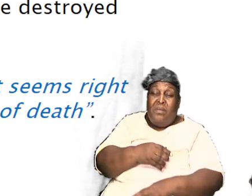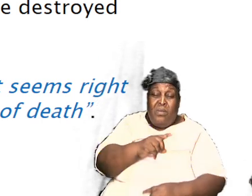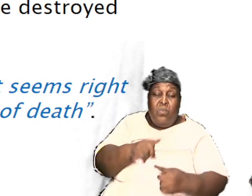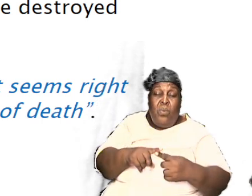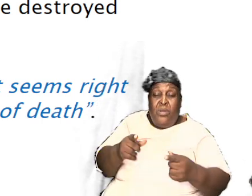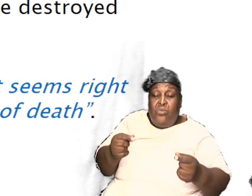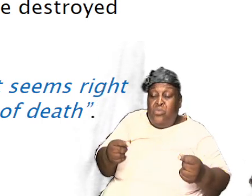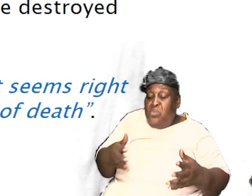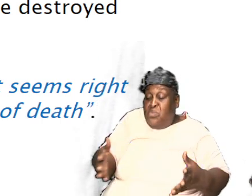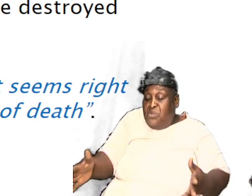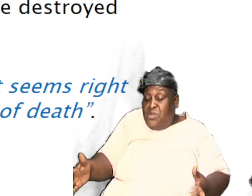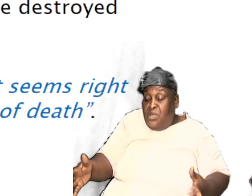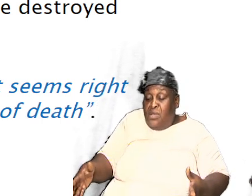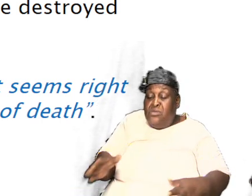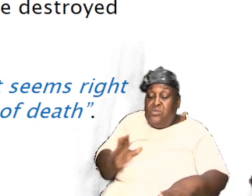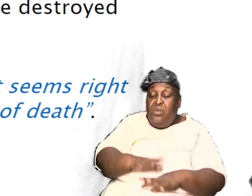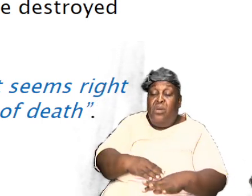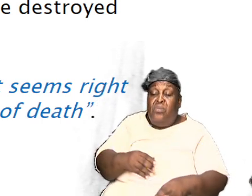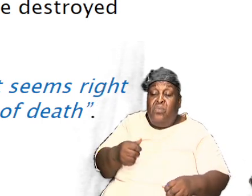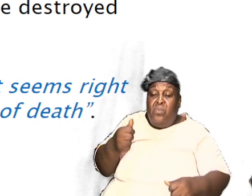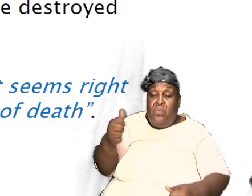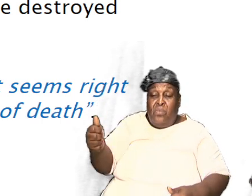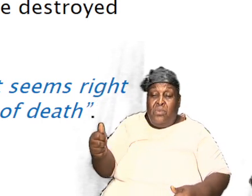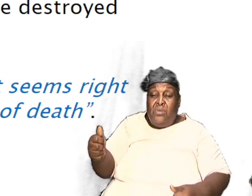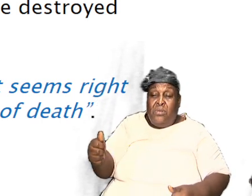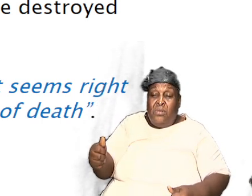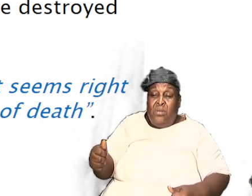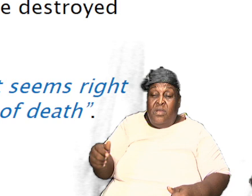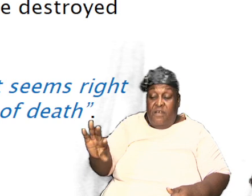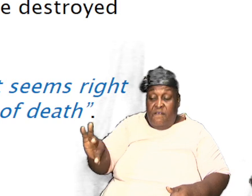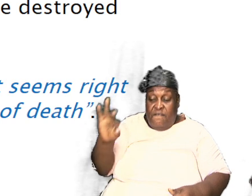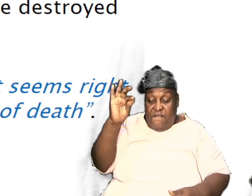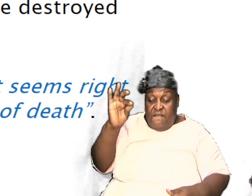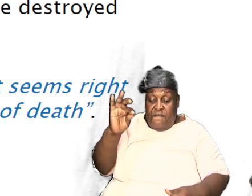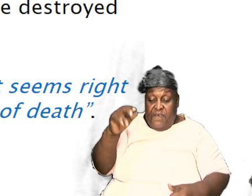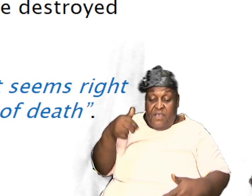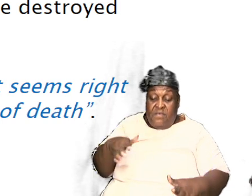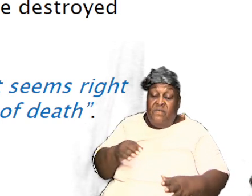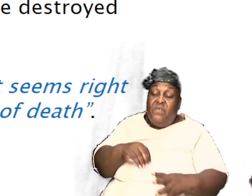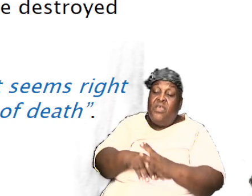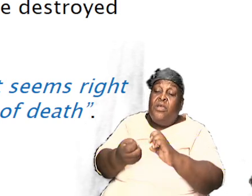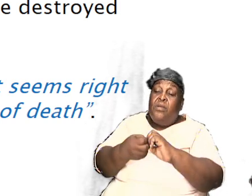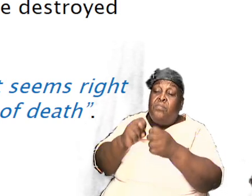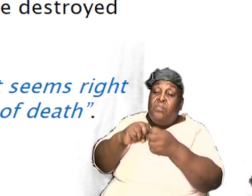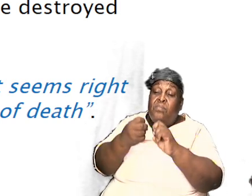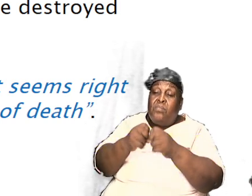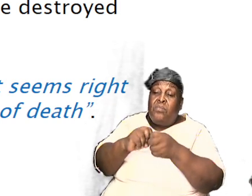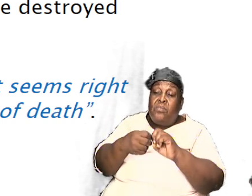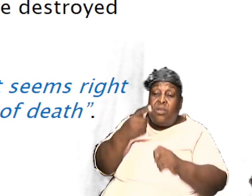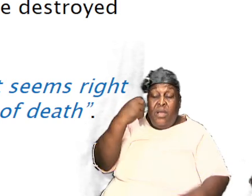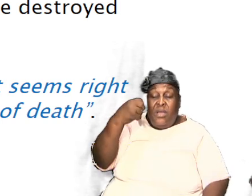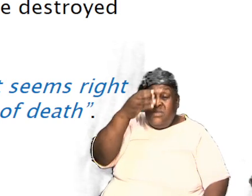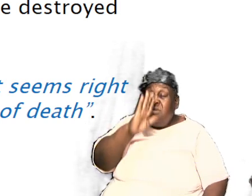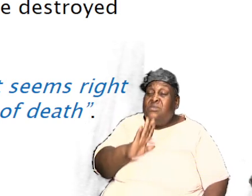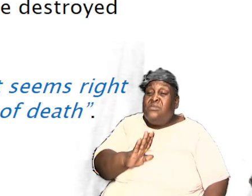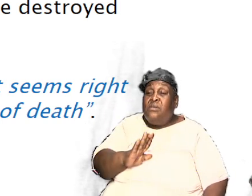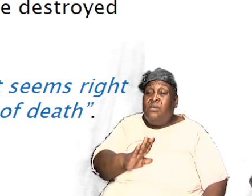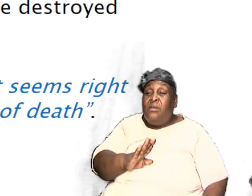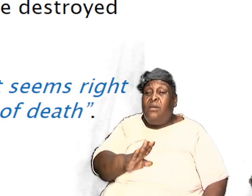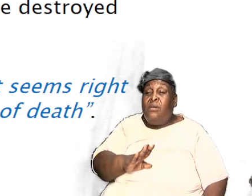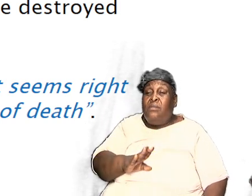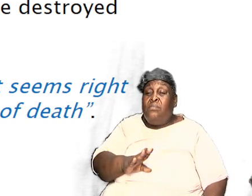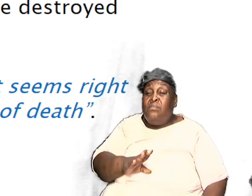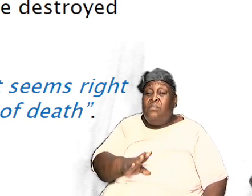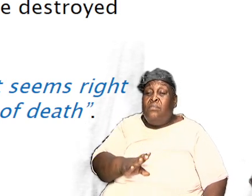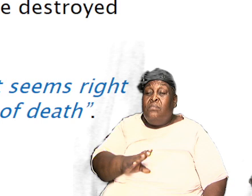start wanting to own it, you're going to find yourself in problem because it's God supposed to be running the show. The